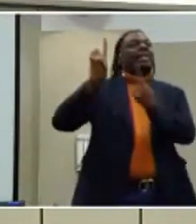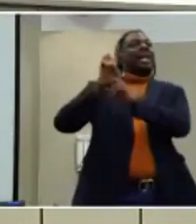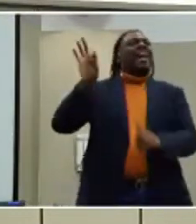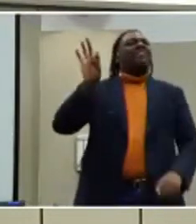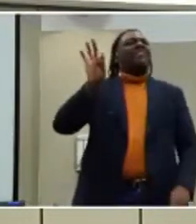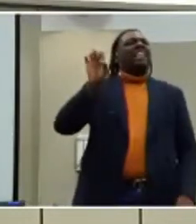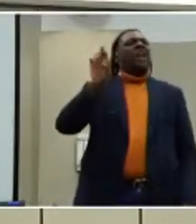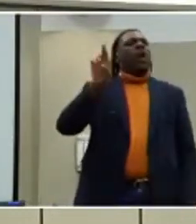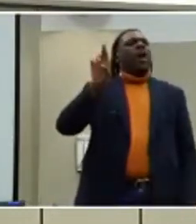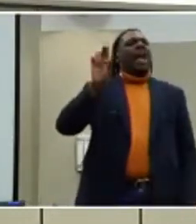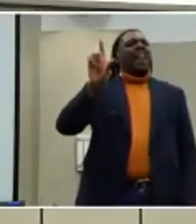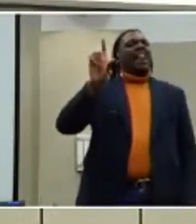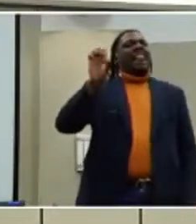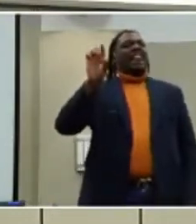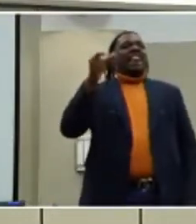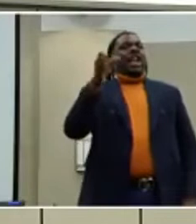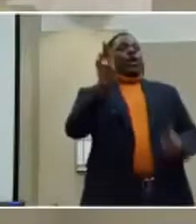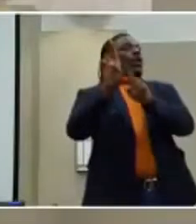F.E.R. Ligger.